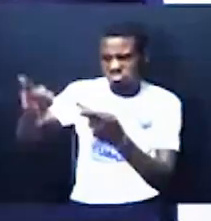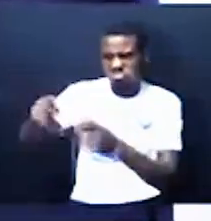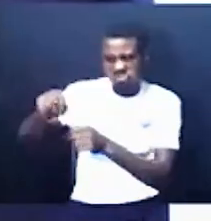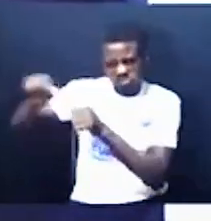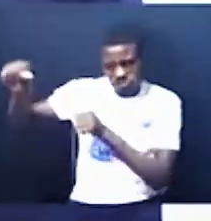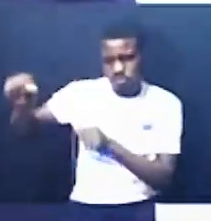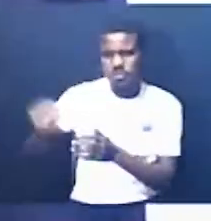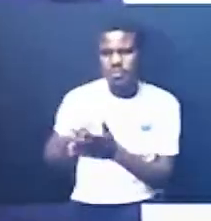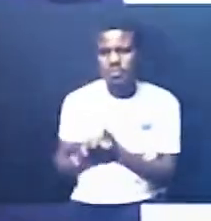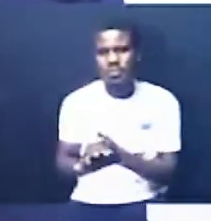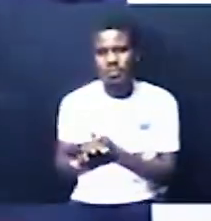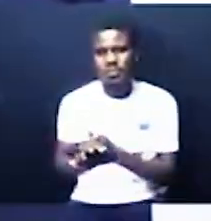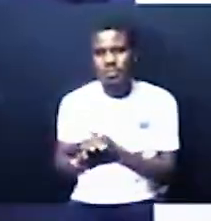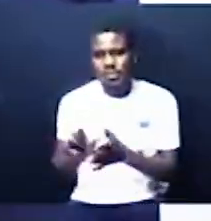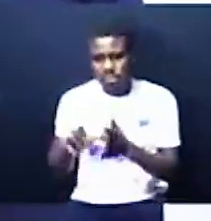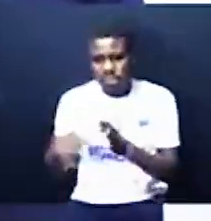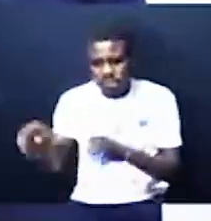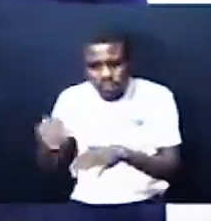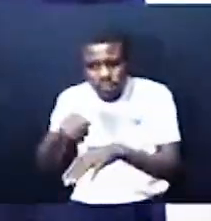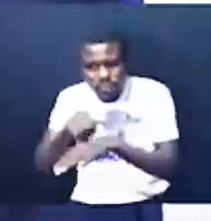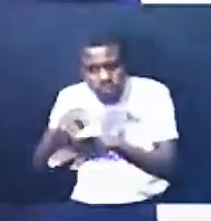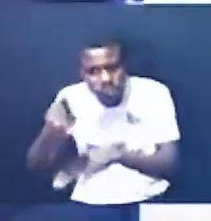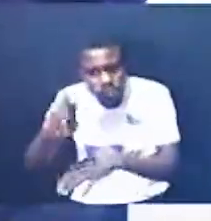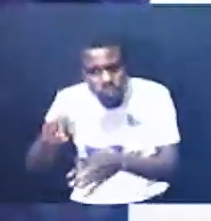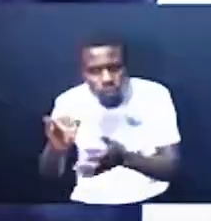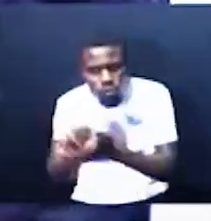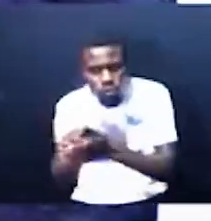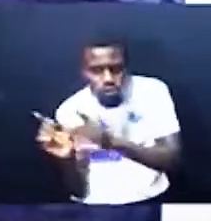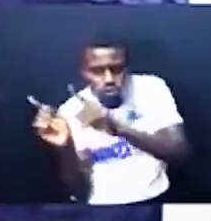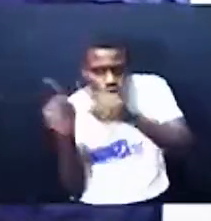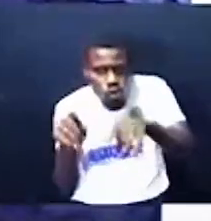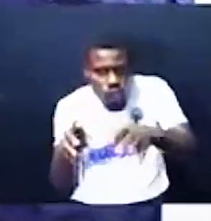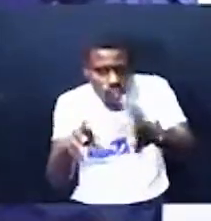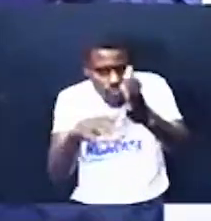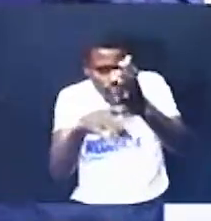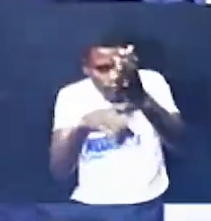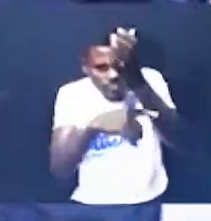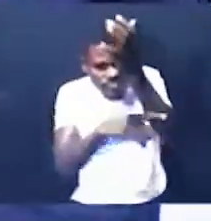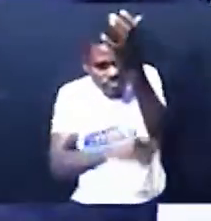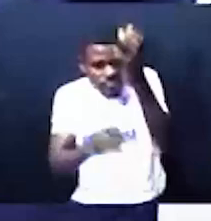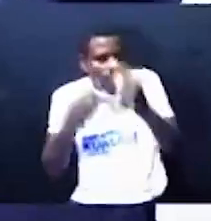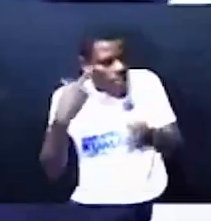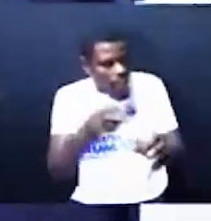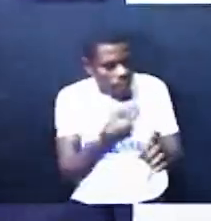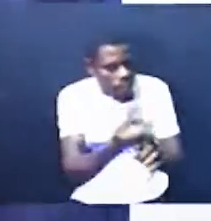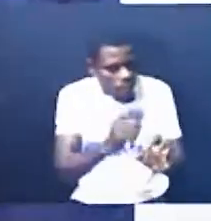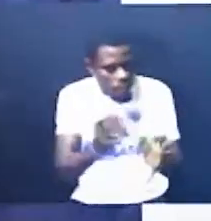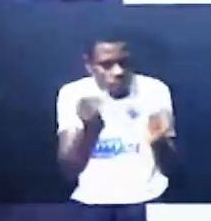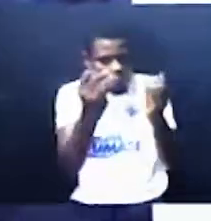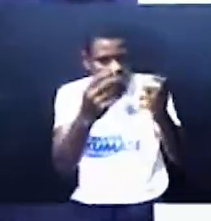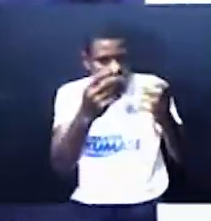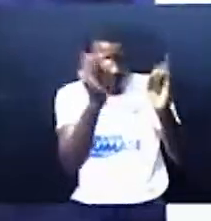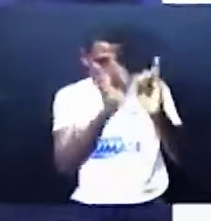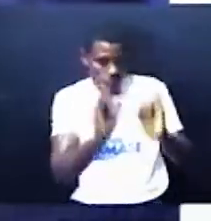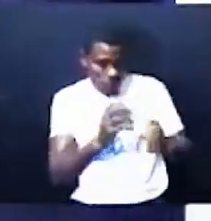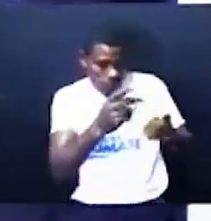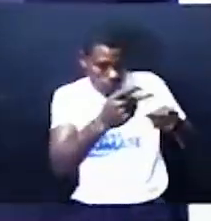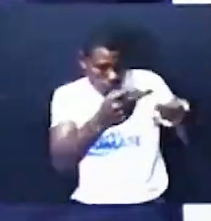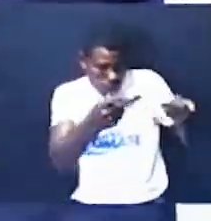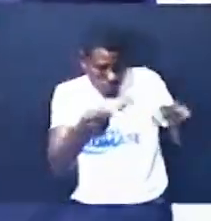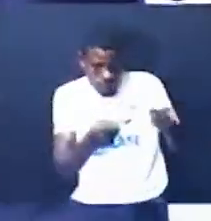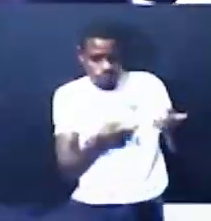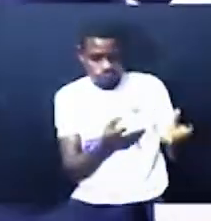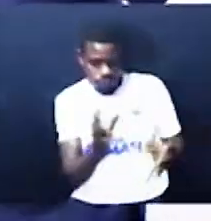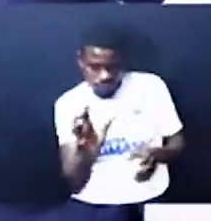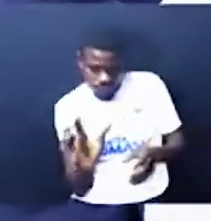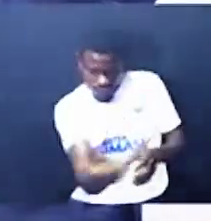So go and steal her from the shrine. So we mapped a